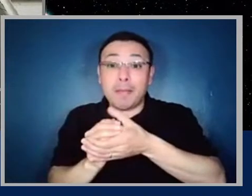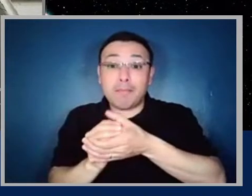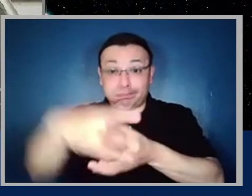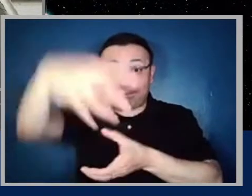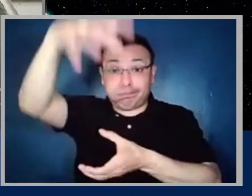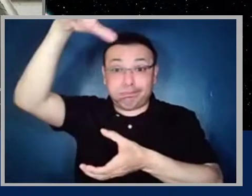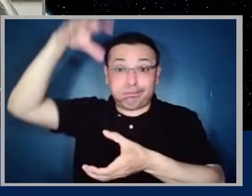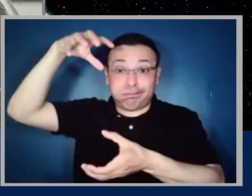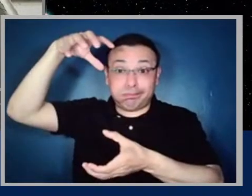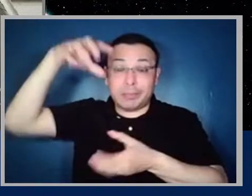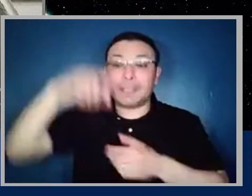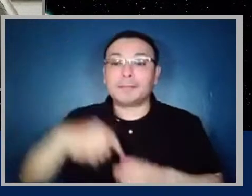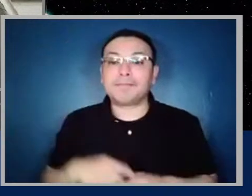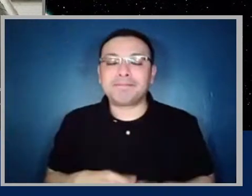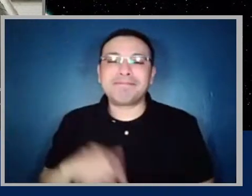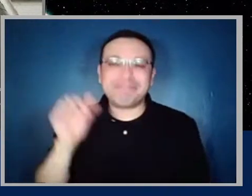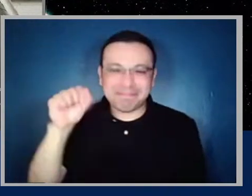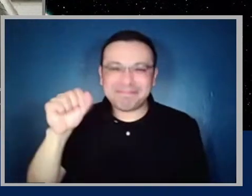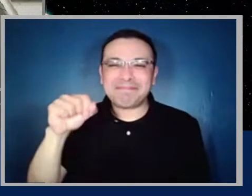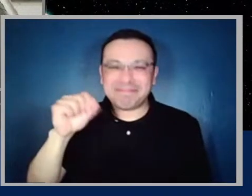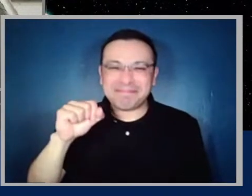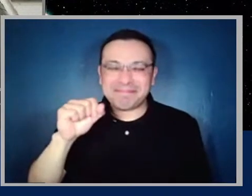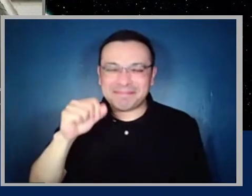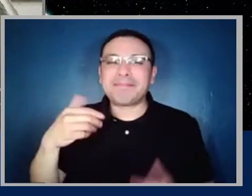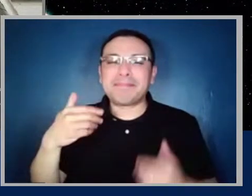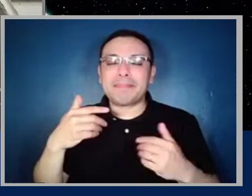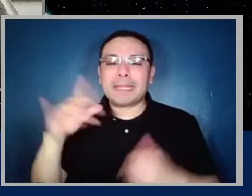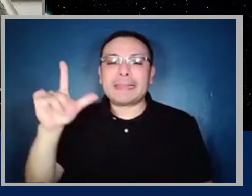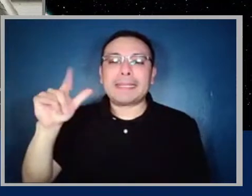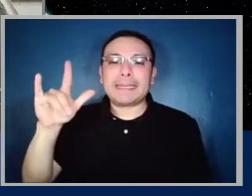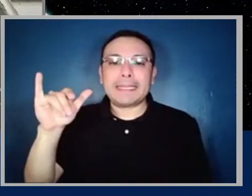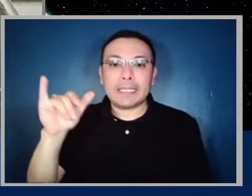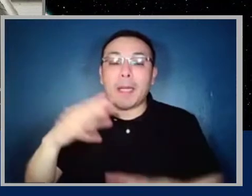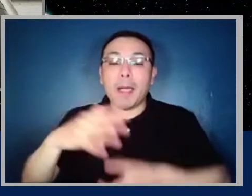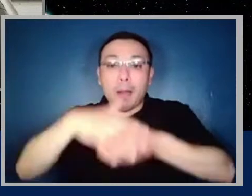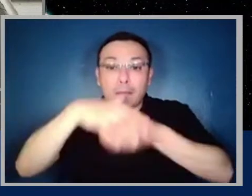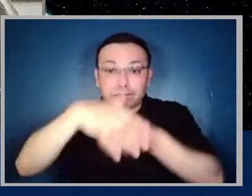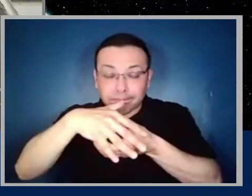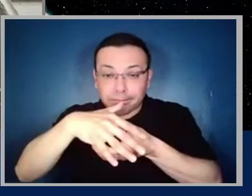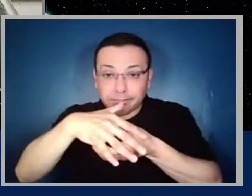different than obviously the commercial crew providers, and we have to figure out a way to protect them from